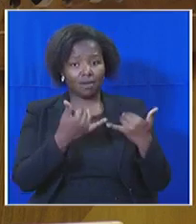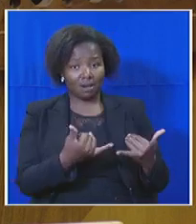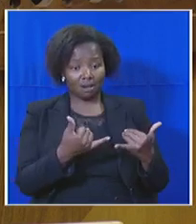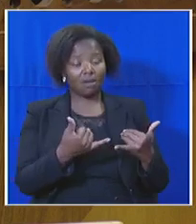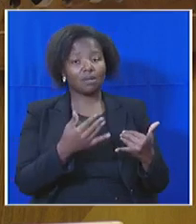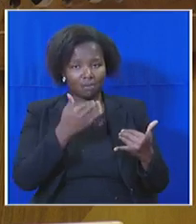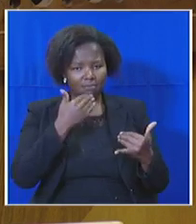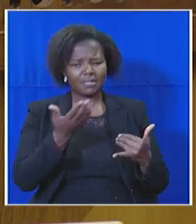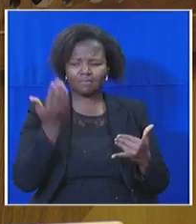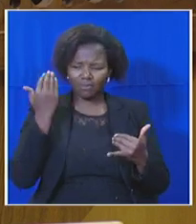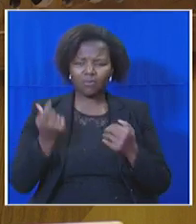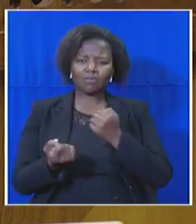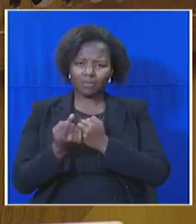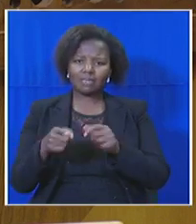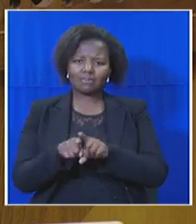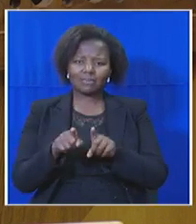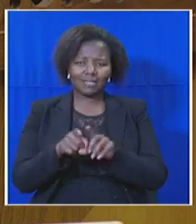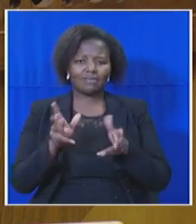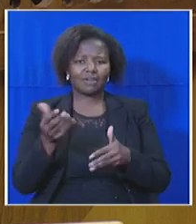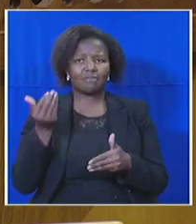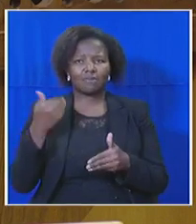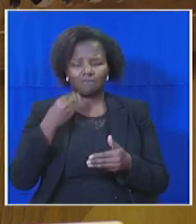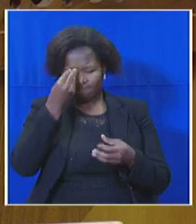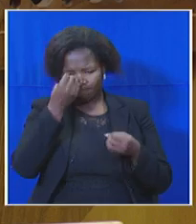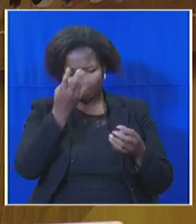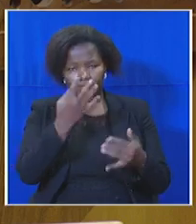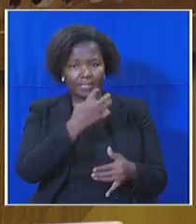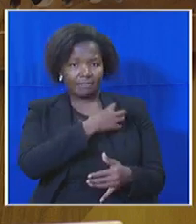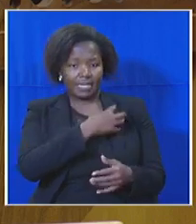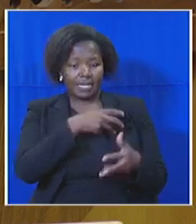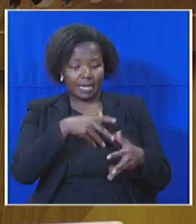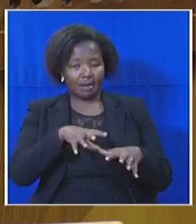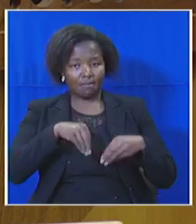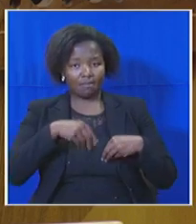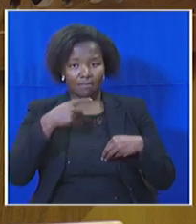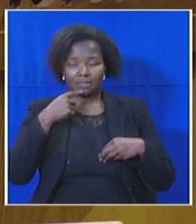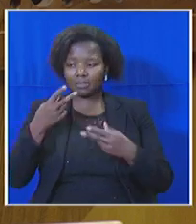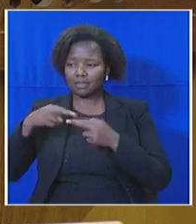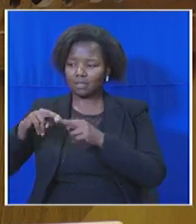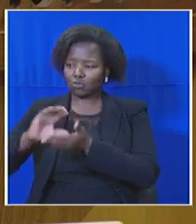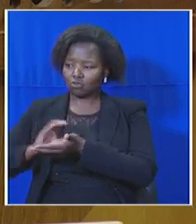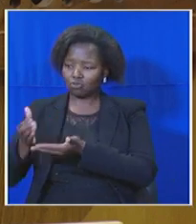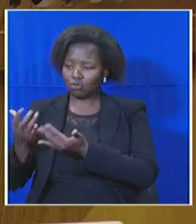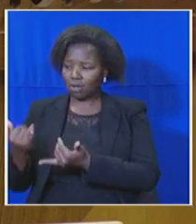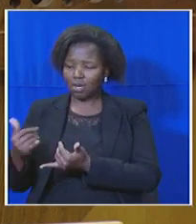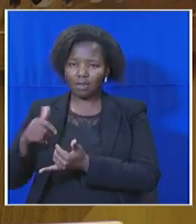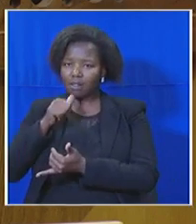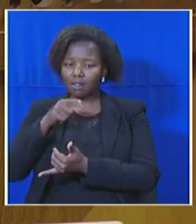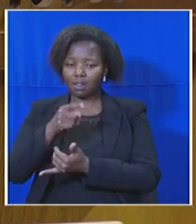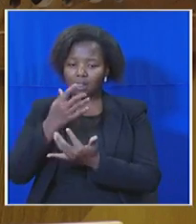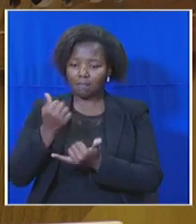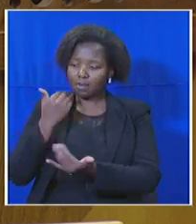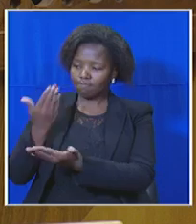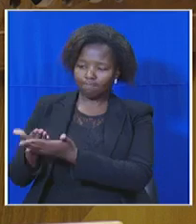and I was informed by my colleague in this department, that the Minister now acknowledges that National Treasury has not yet approved the department's request